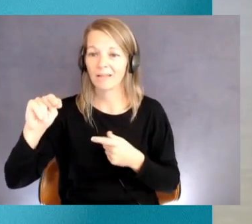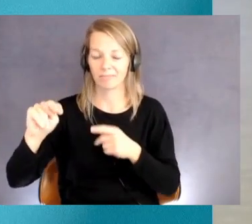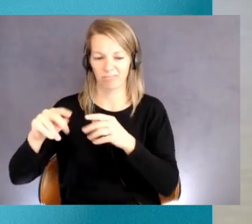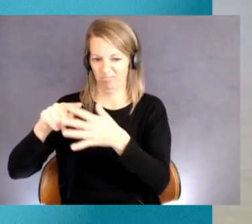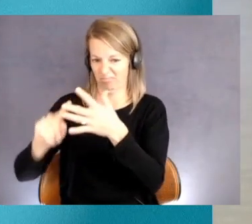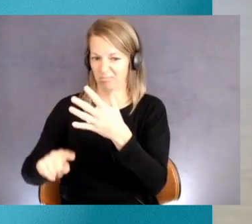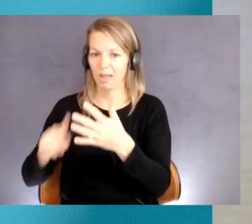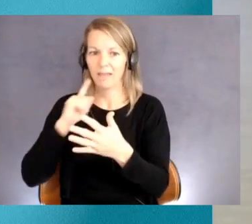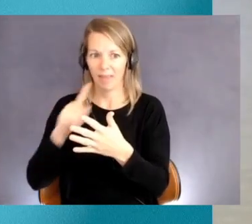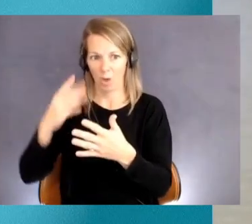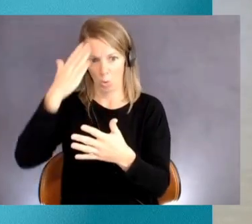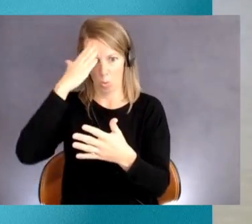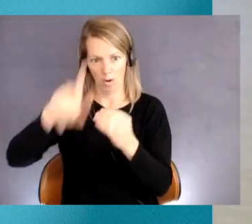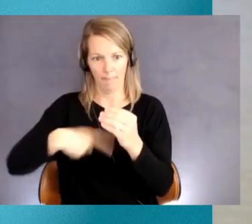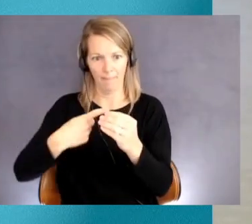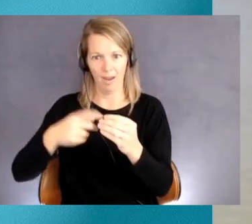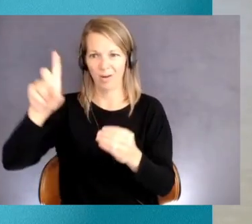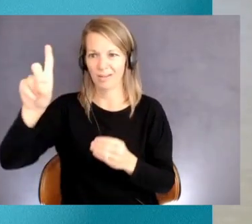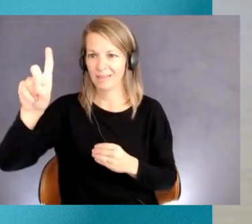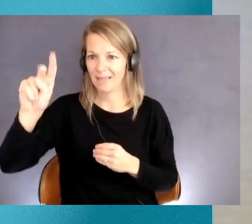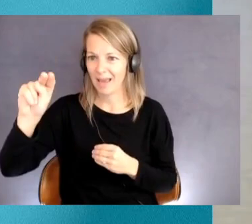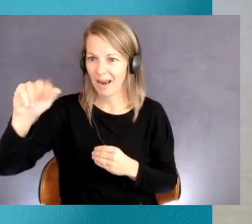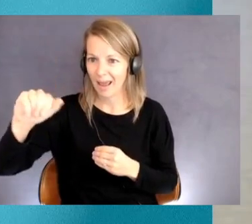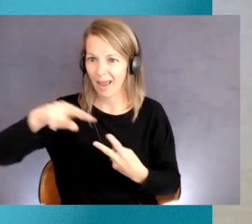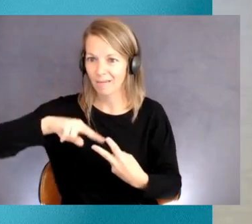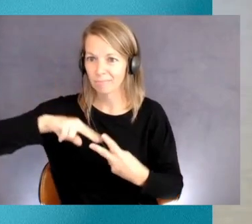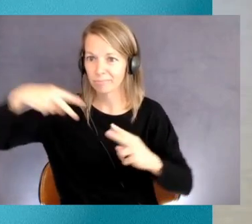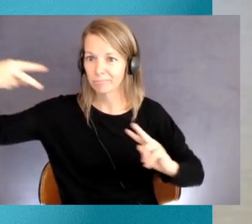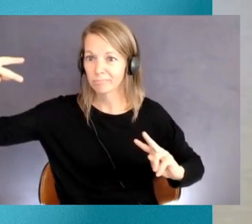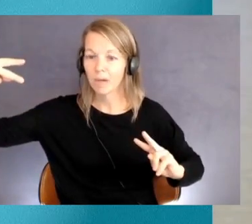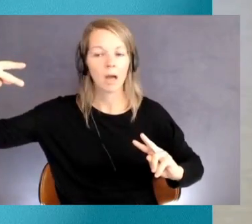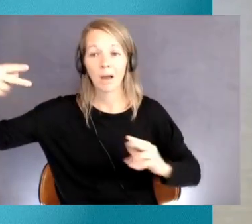thing called DNA, most of the research had been around,